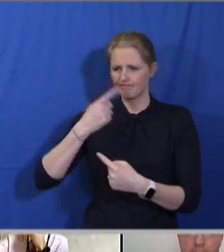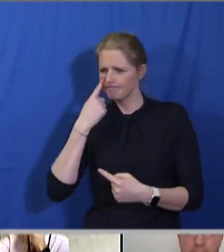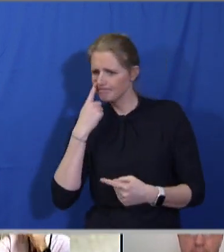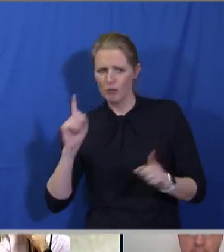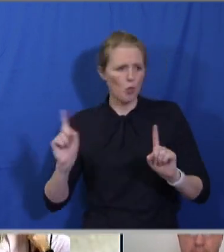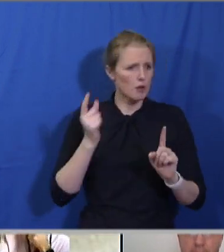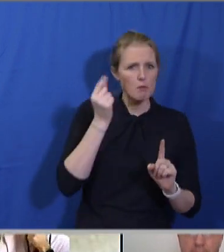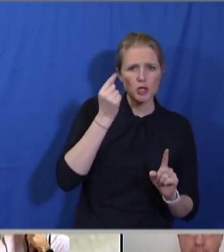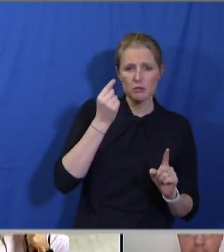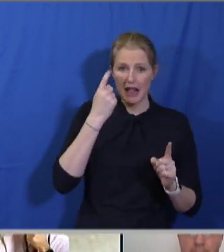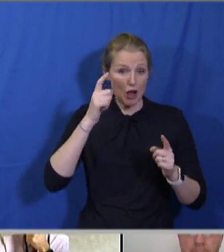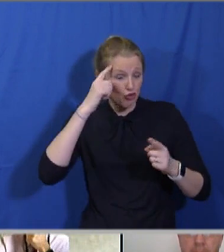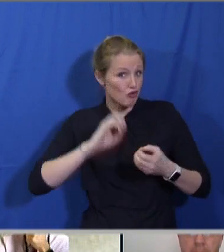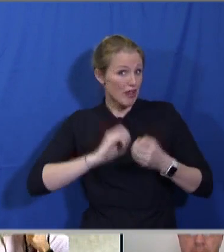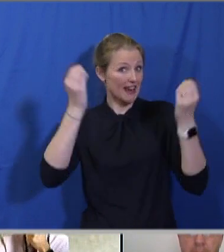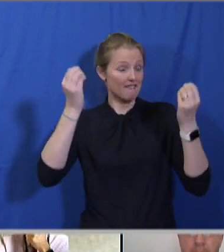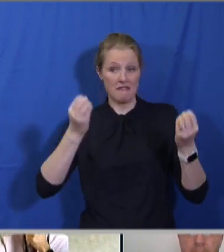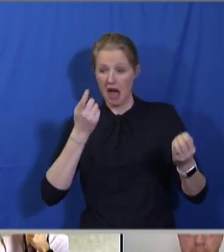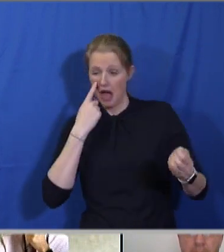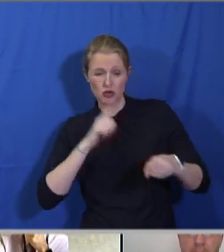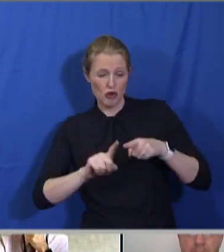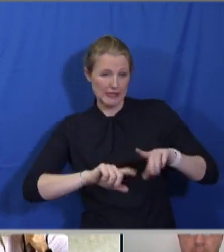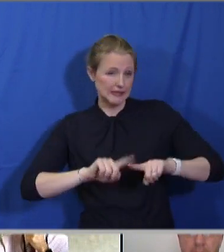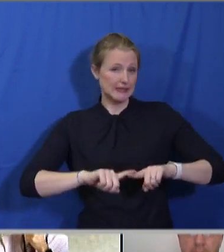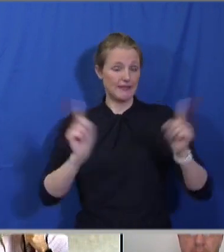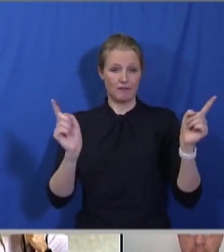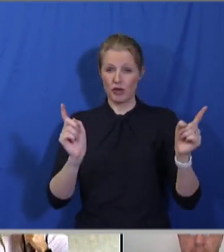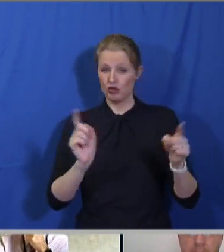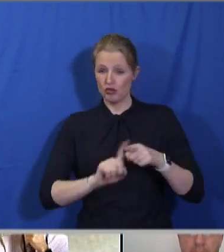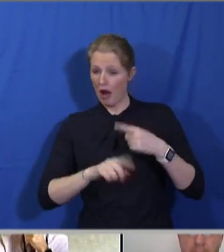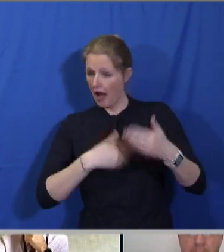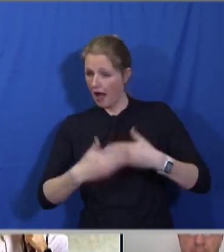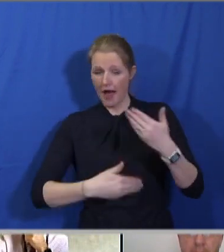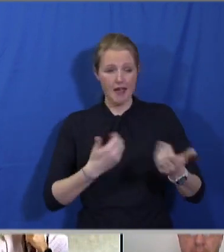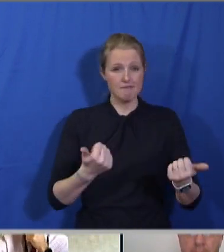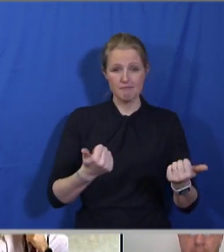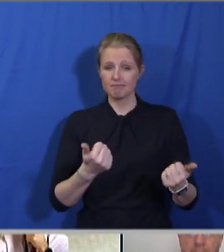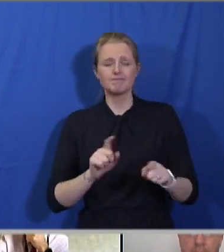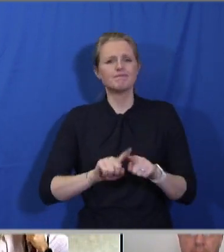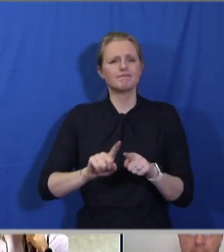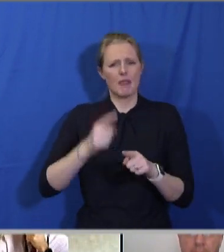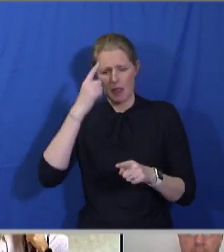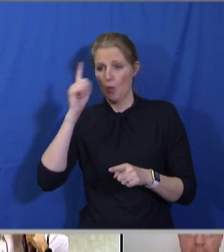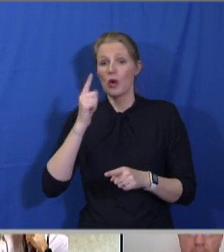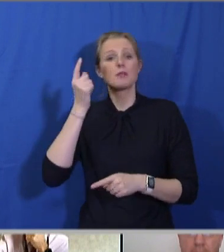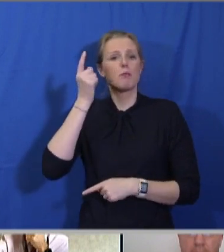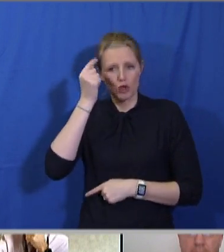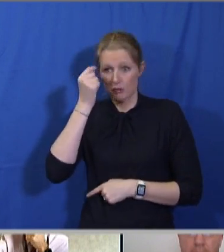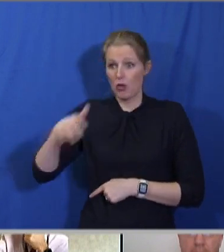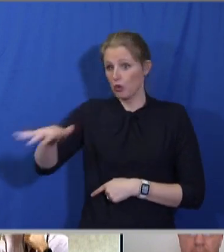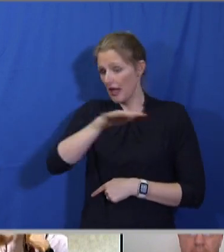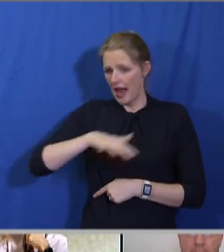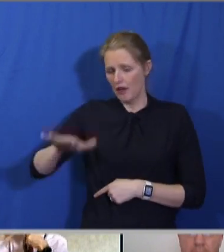for creativity and for innovation in our approach, and also what would be to maximise what is deliverable in those